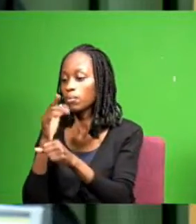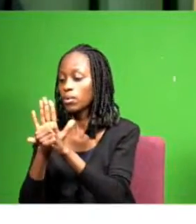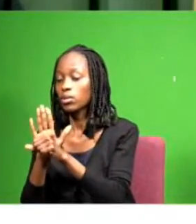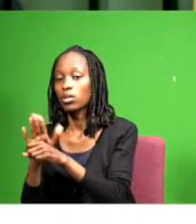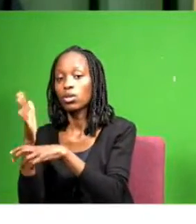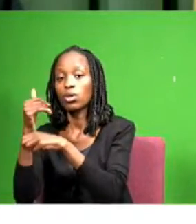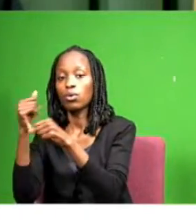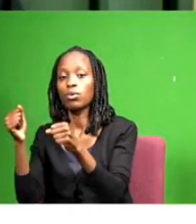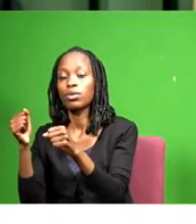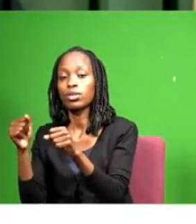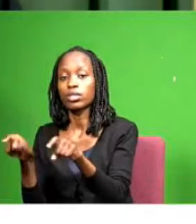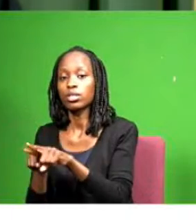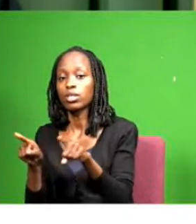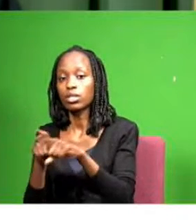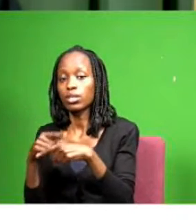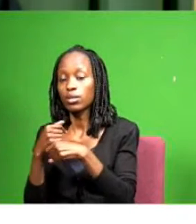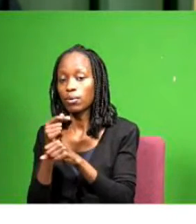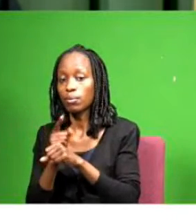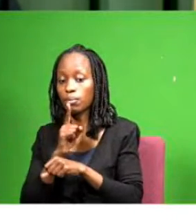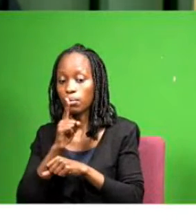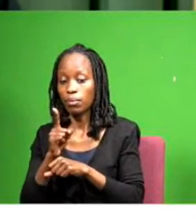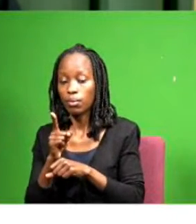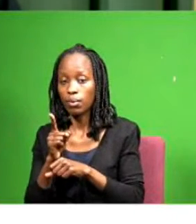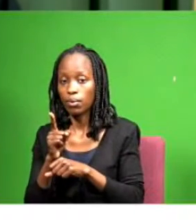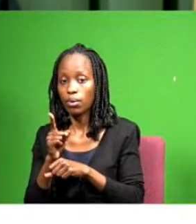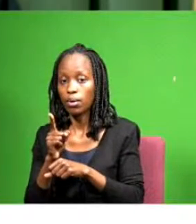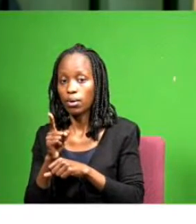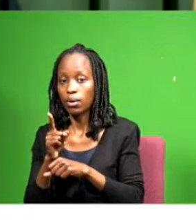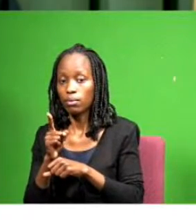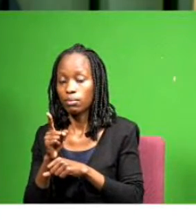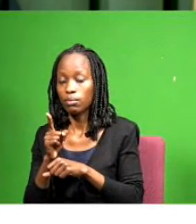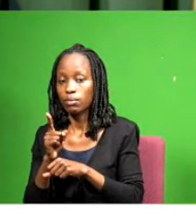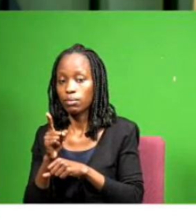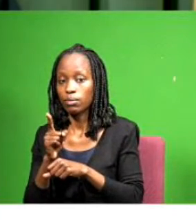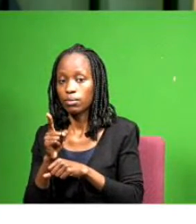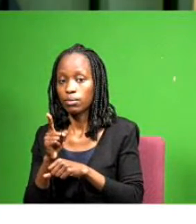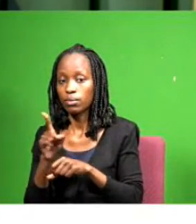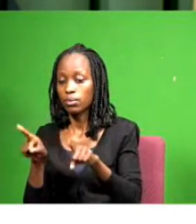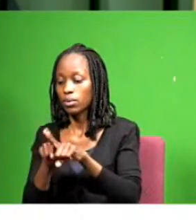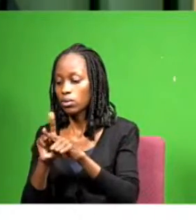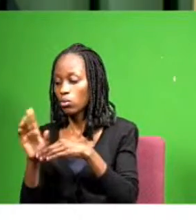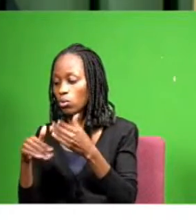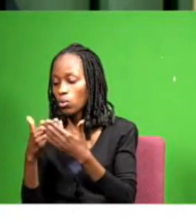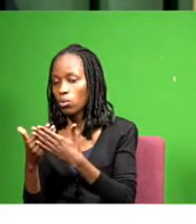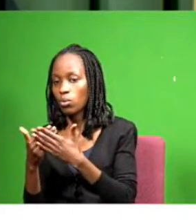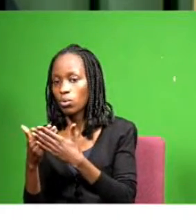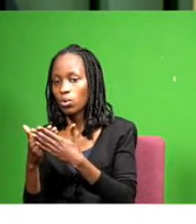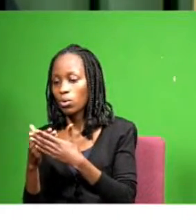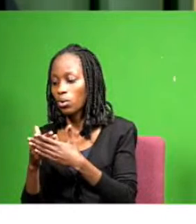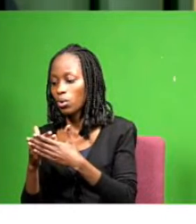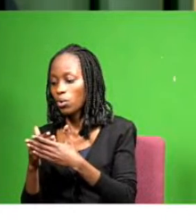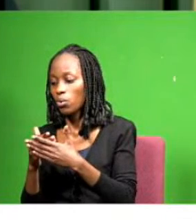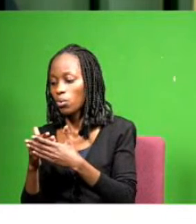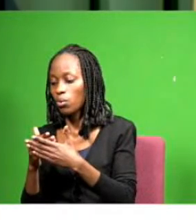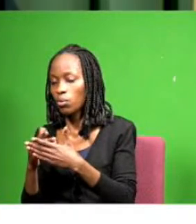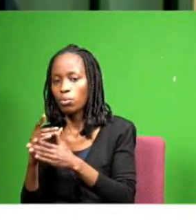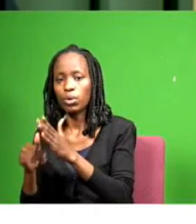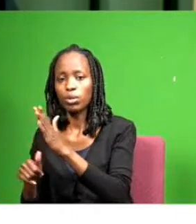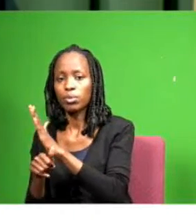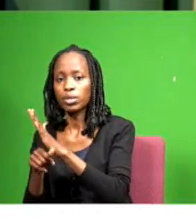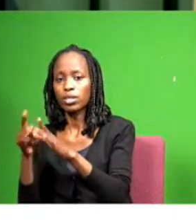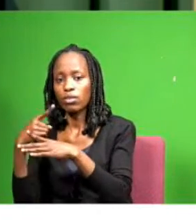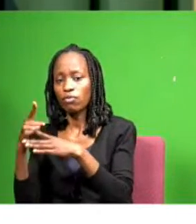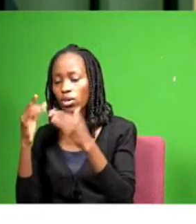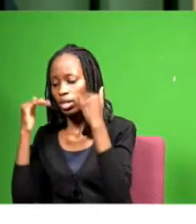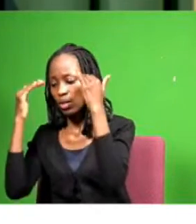holder of that office a terror to judges, magistrates, and all judicial staff. That office shall